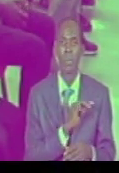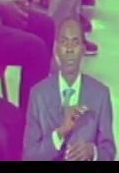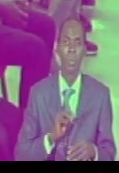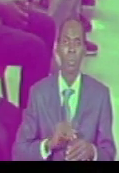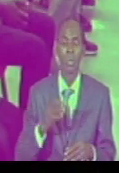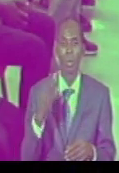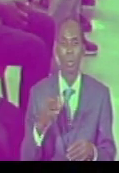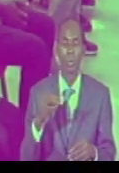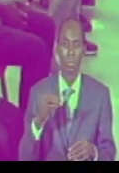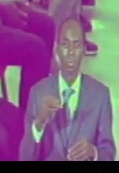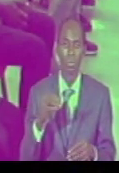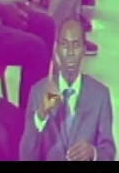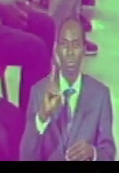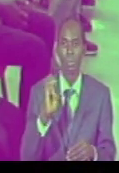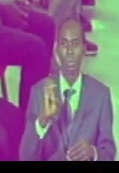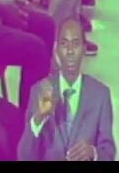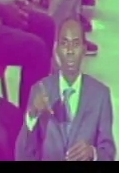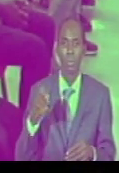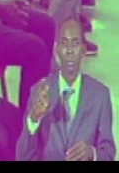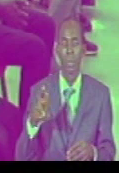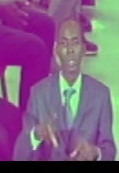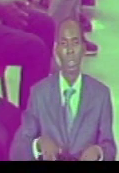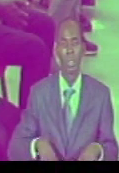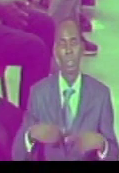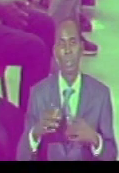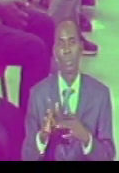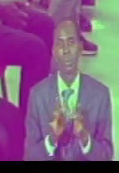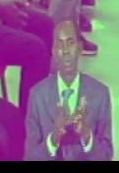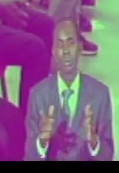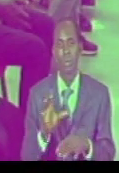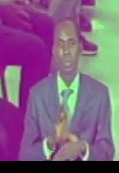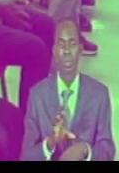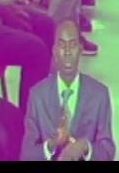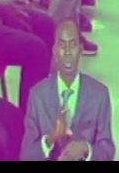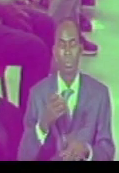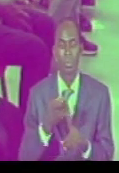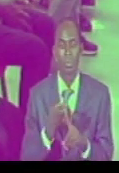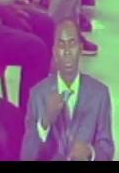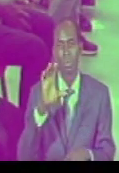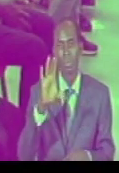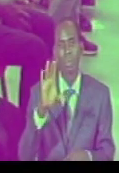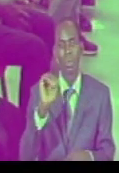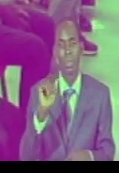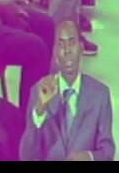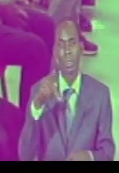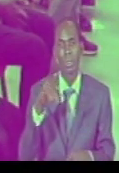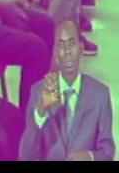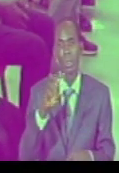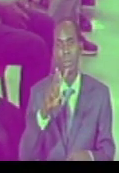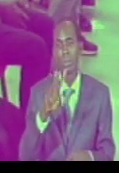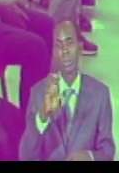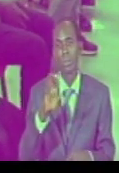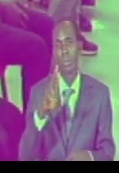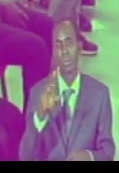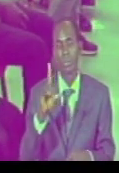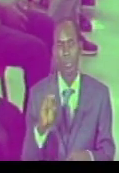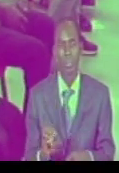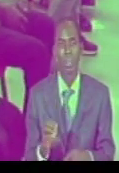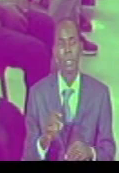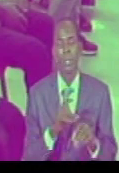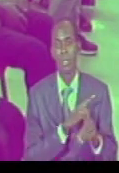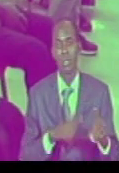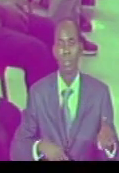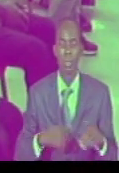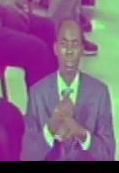Verde. She says, I am born again. I want to testify to the goodness of God delivering me from premature death. Before